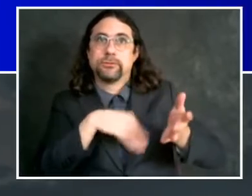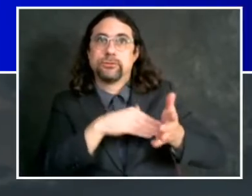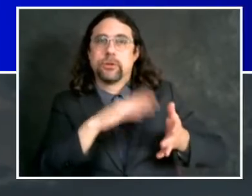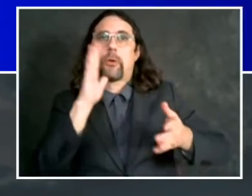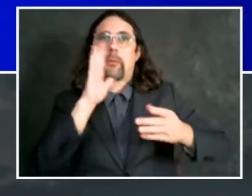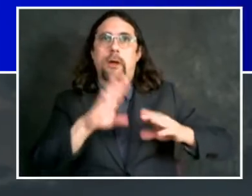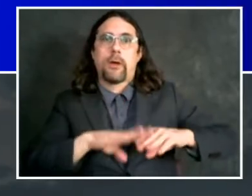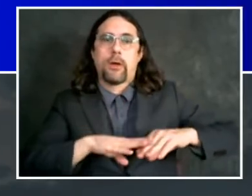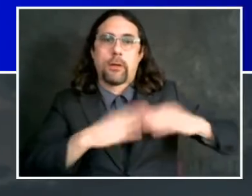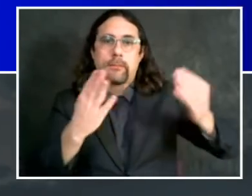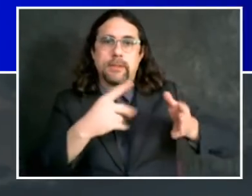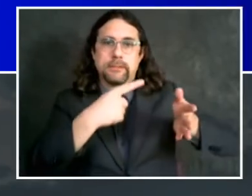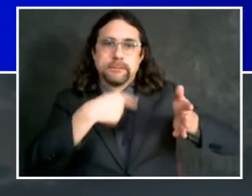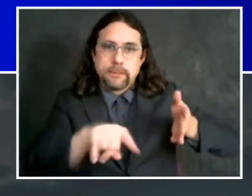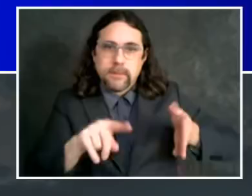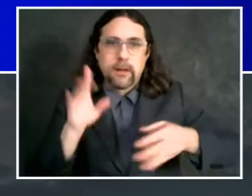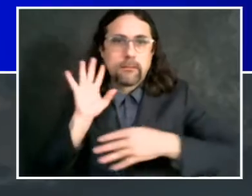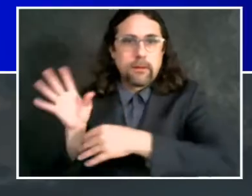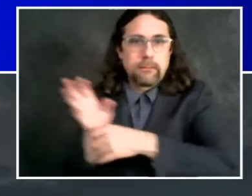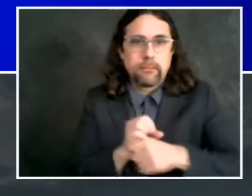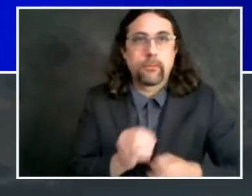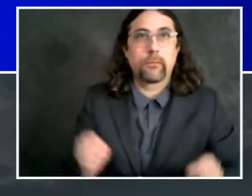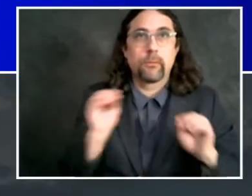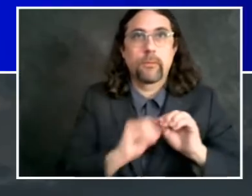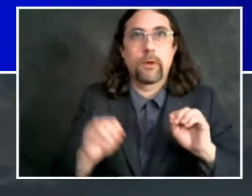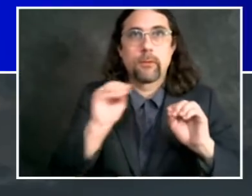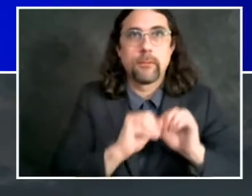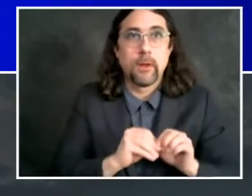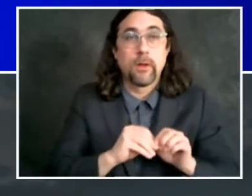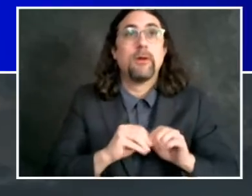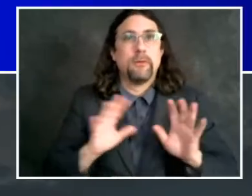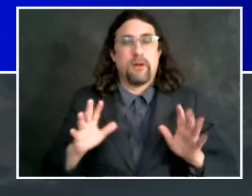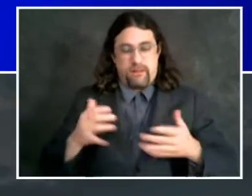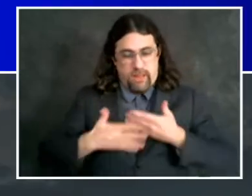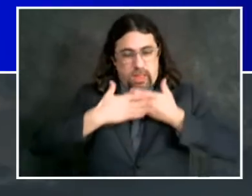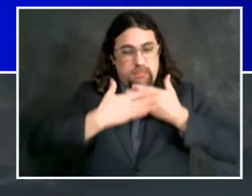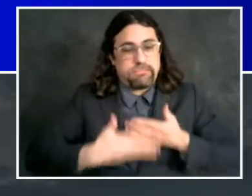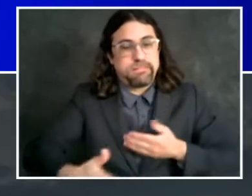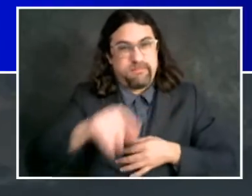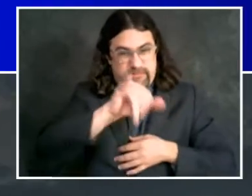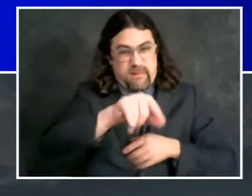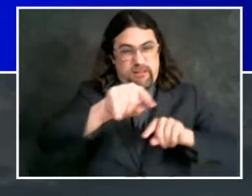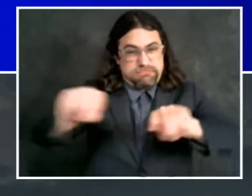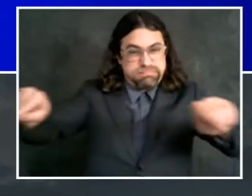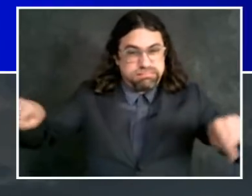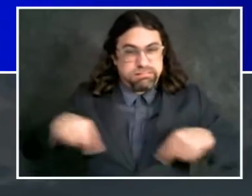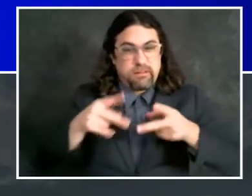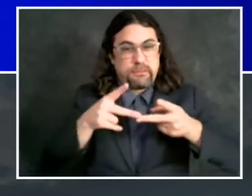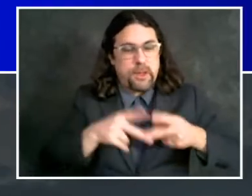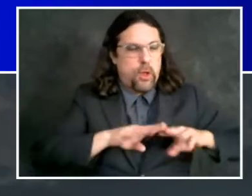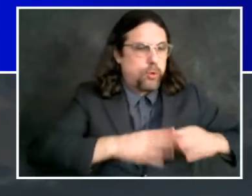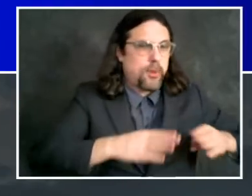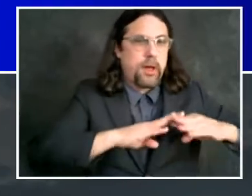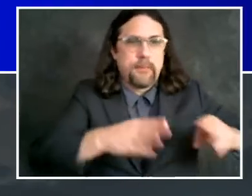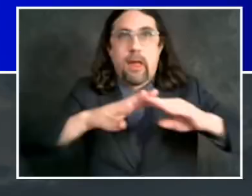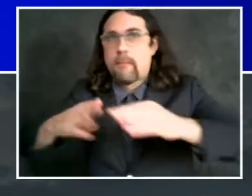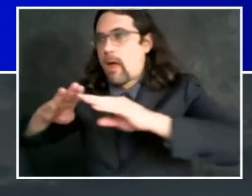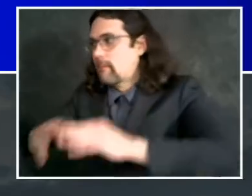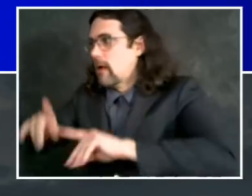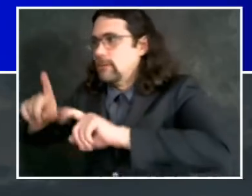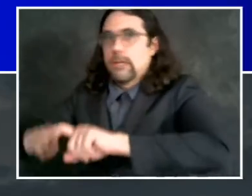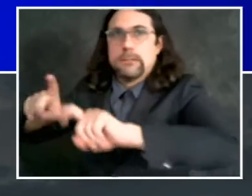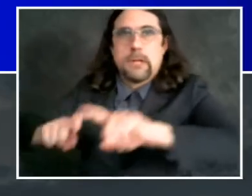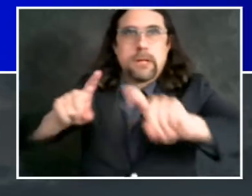communities that are hardest hit, and we're going to be growing out from there to reach more and more New Yorkers across the whole city,